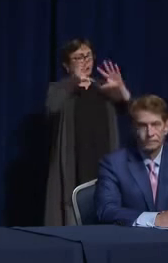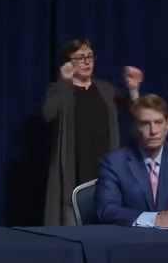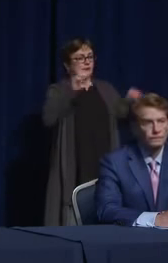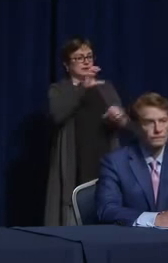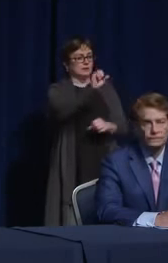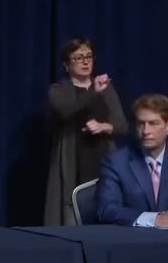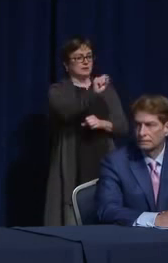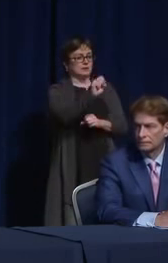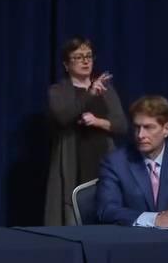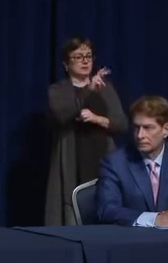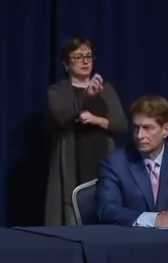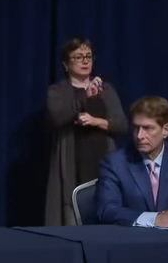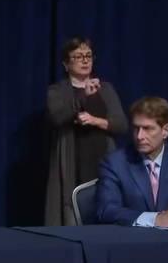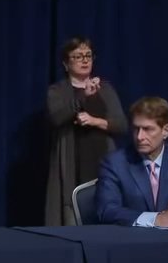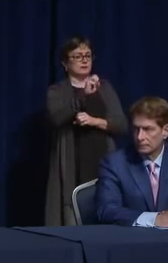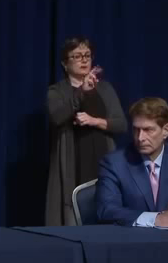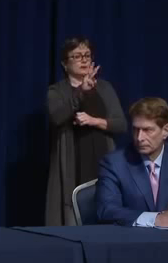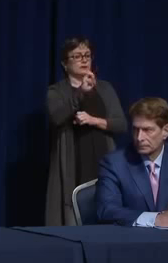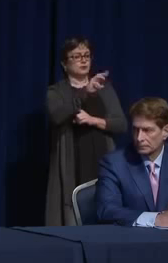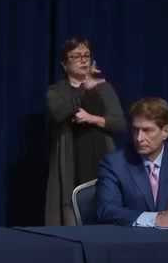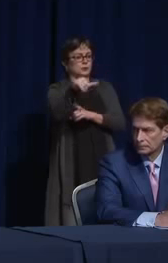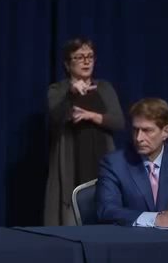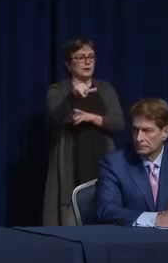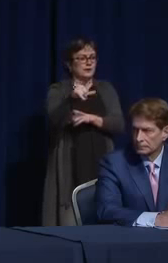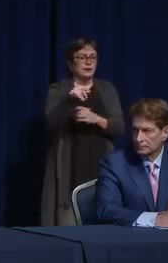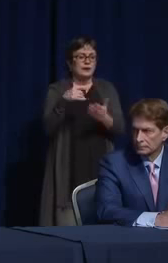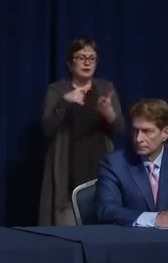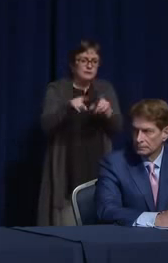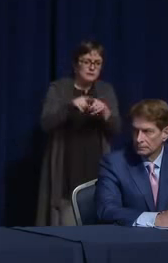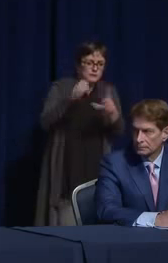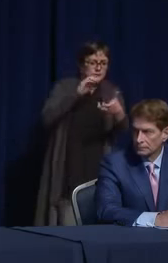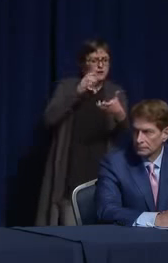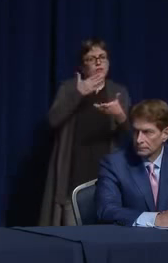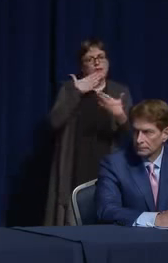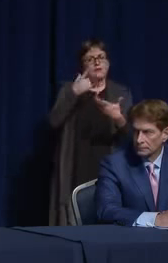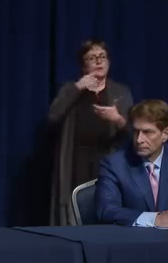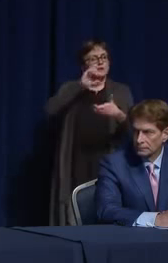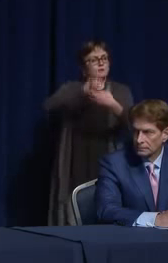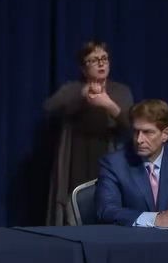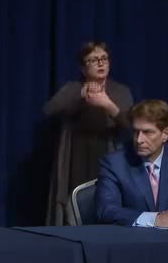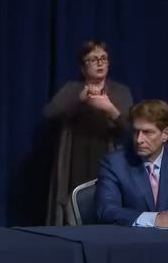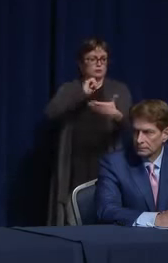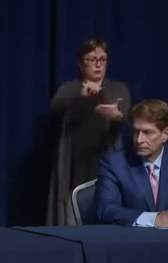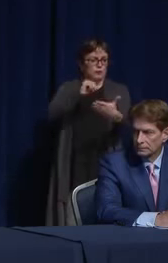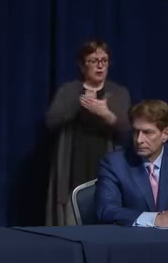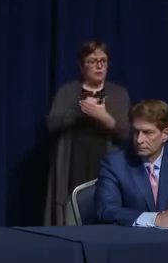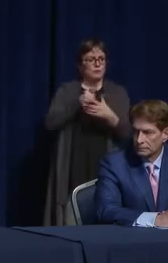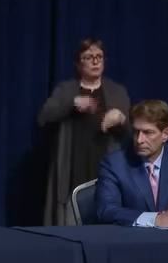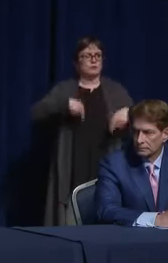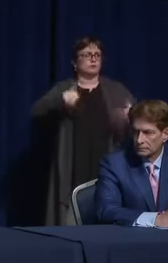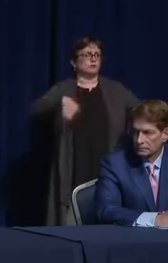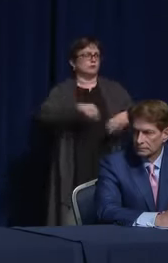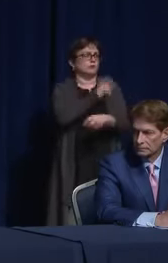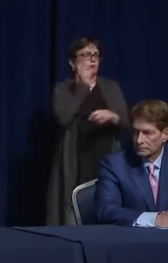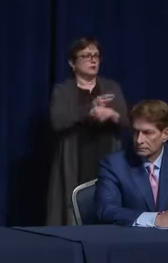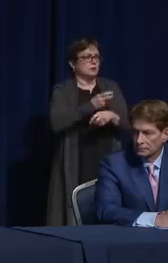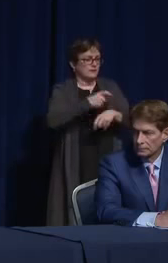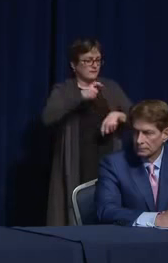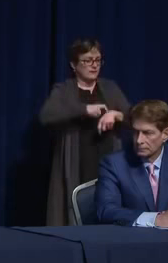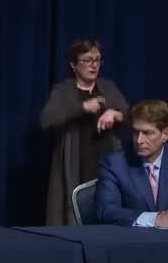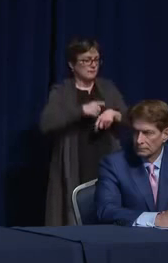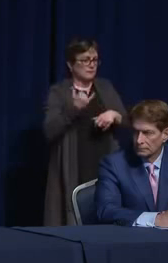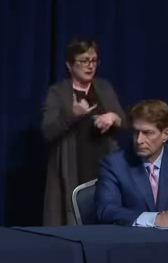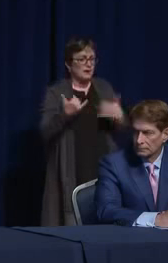their partnership and their efforts in this historic time in our state's and nation's history. One of these